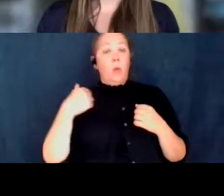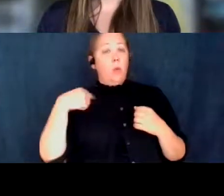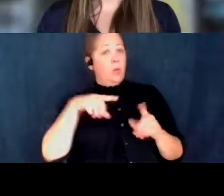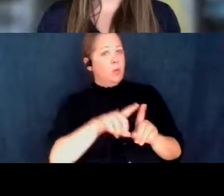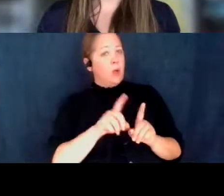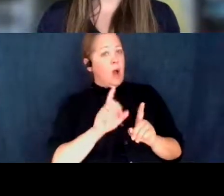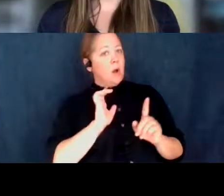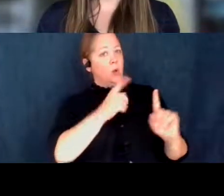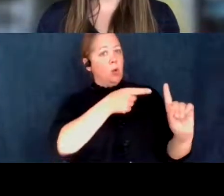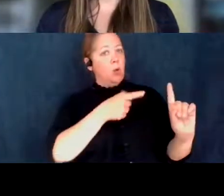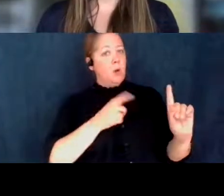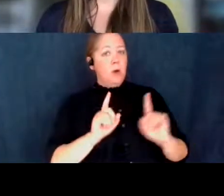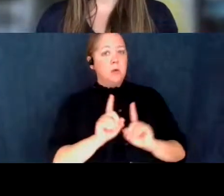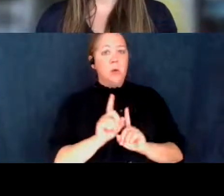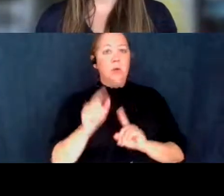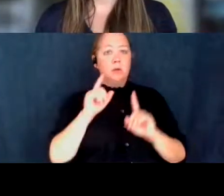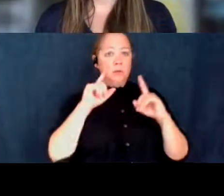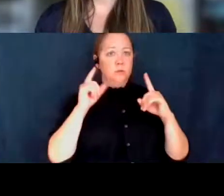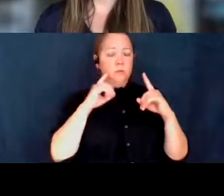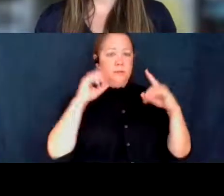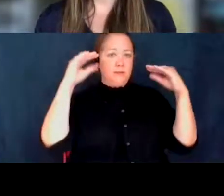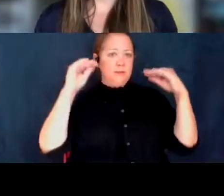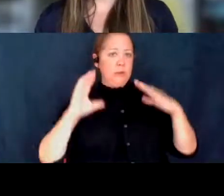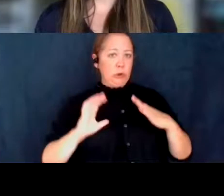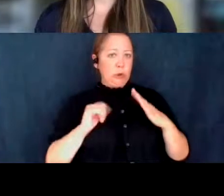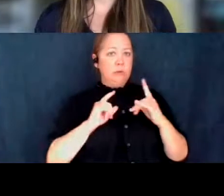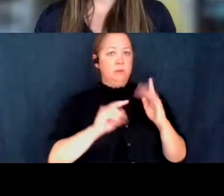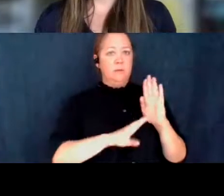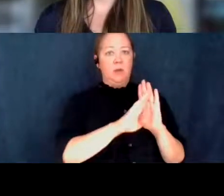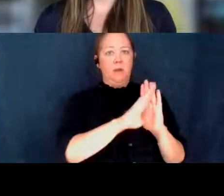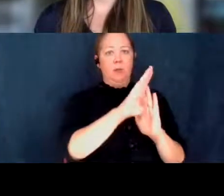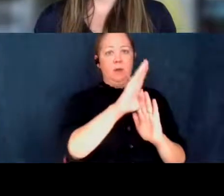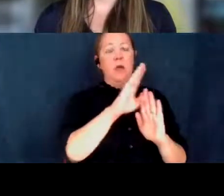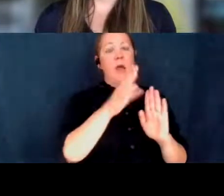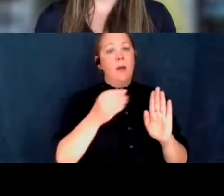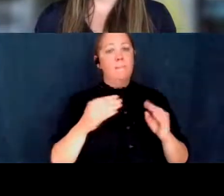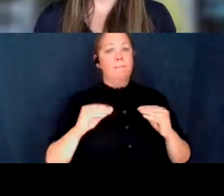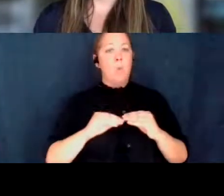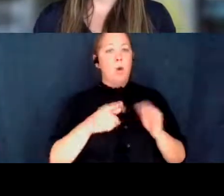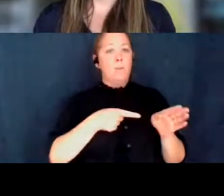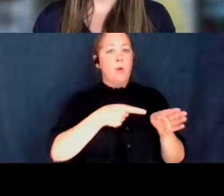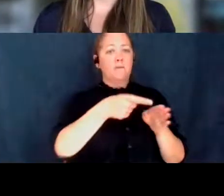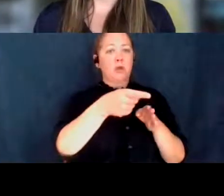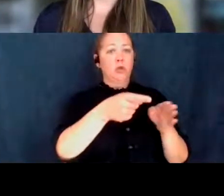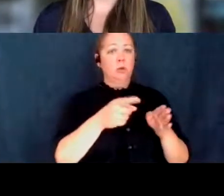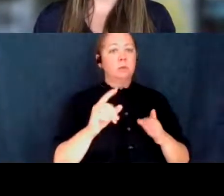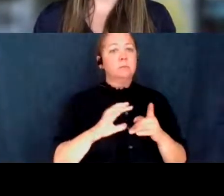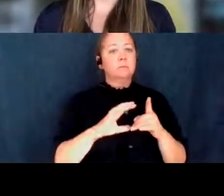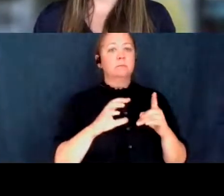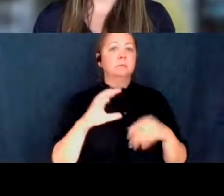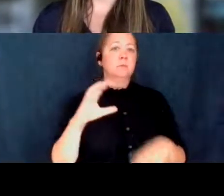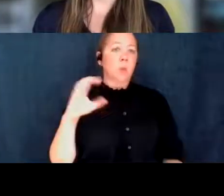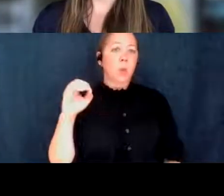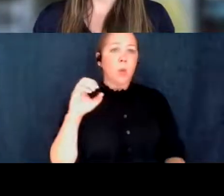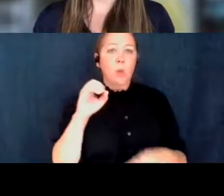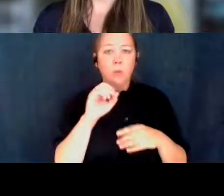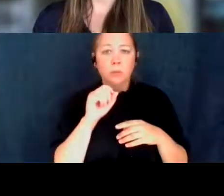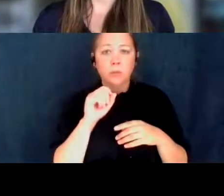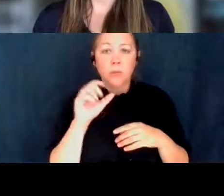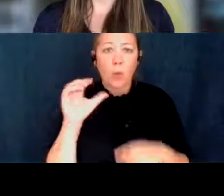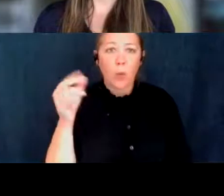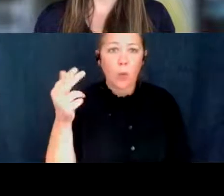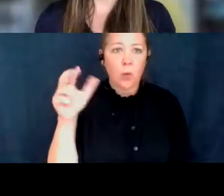educator, and also maybe some professional cohorts. There's an image on the slide of a Black woman wearing a coral shirt,